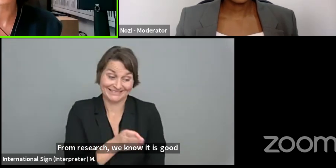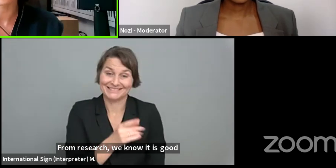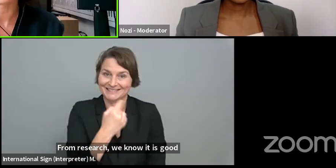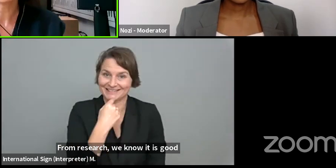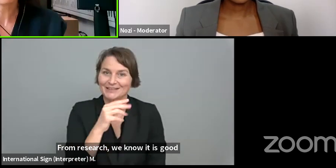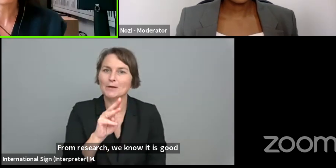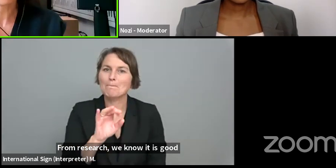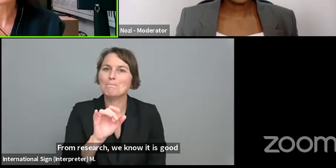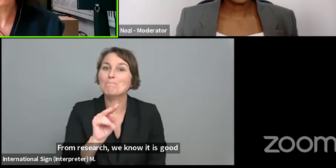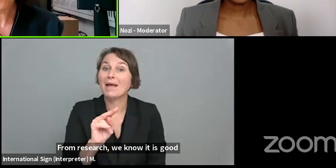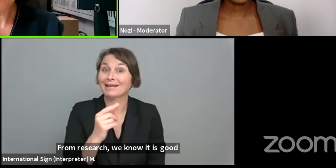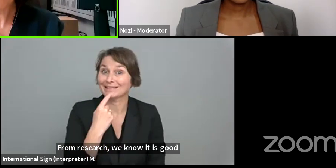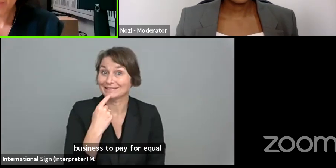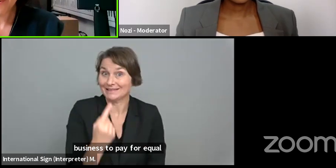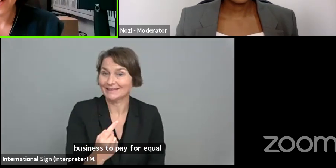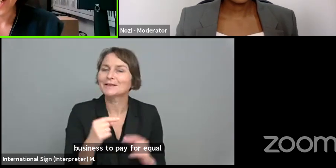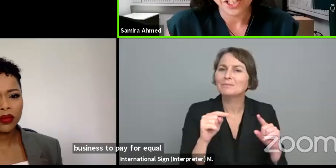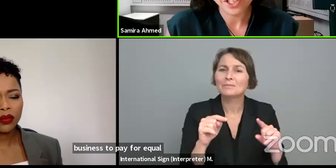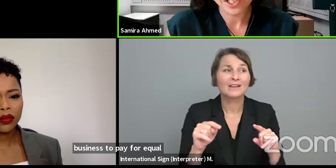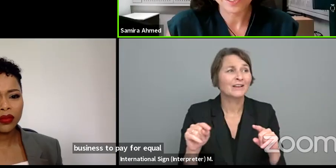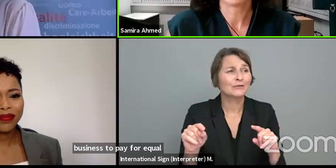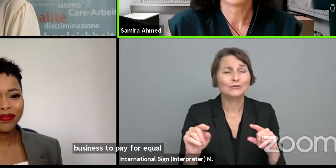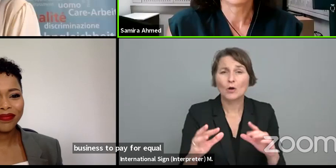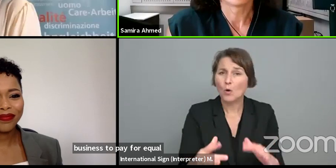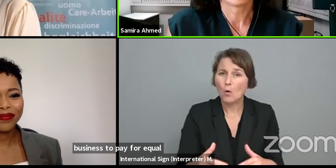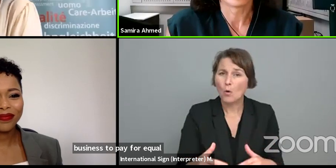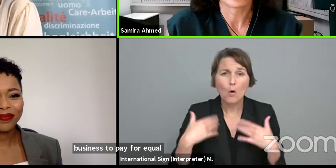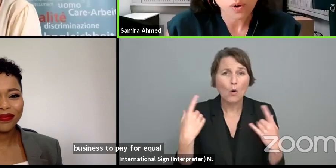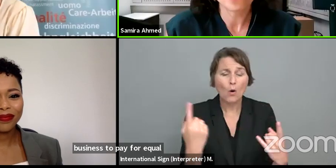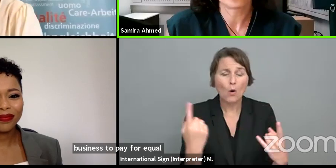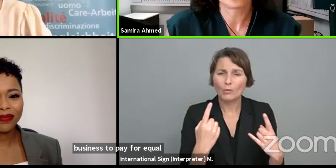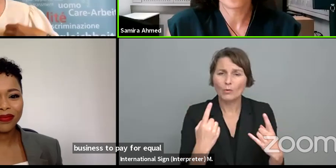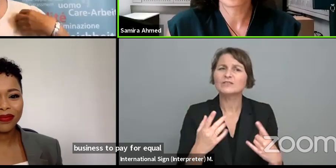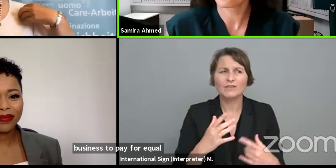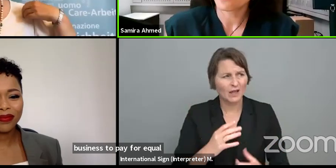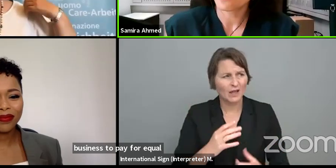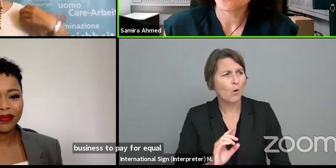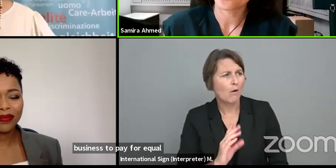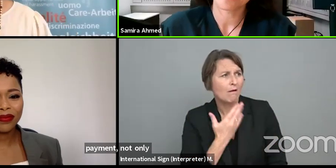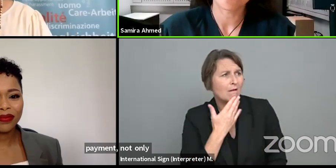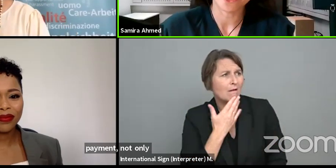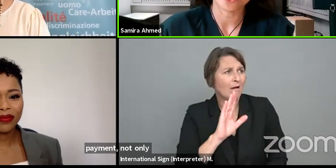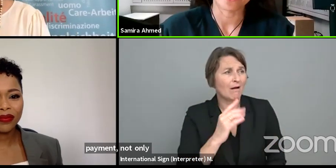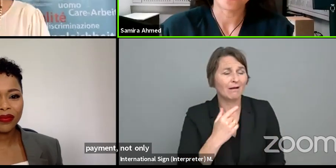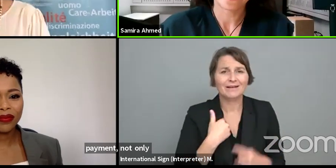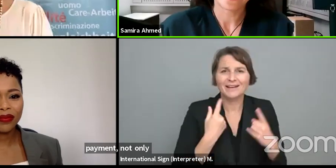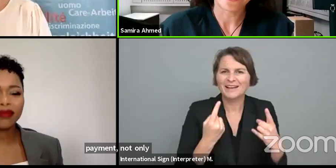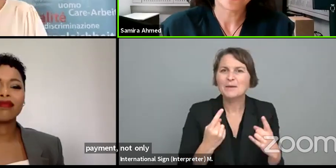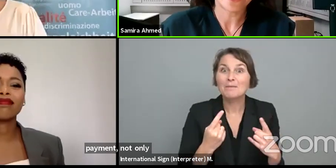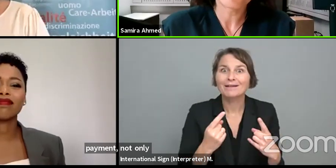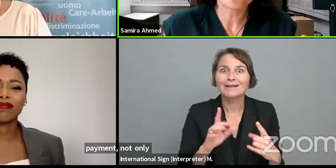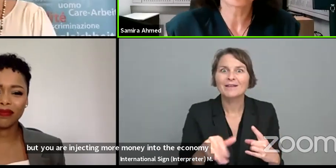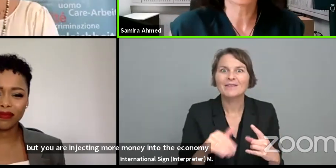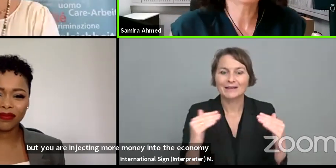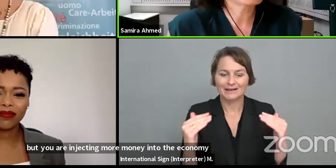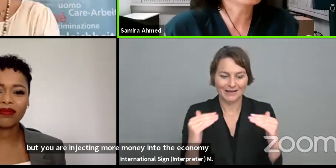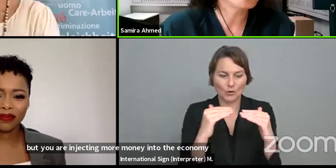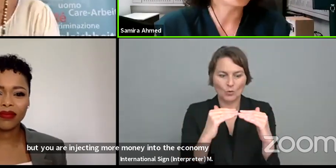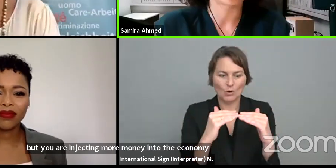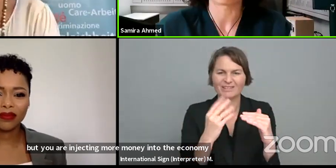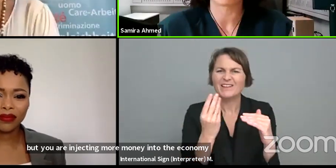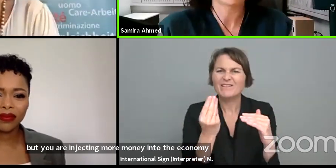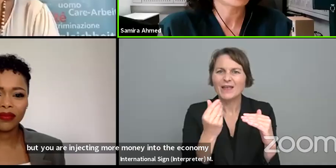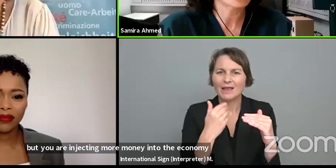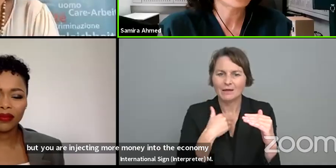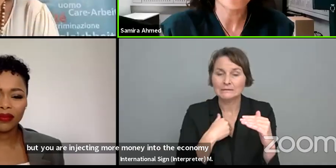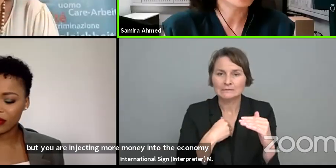way of saying it, when you've always been privileged, equality feels a lot like discrimination. And if you look at the